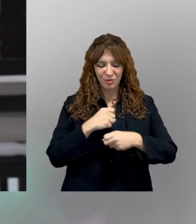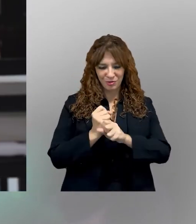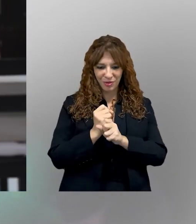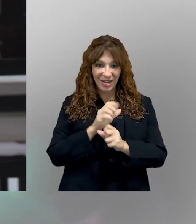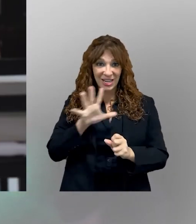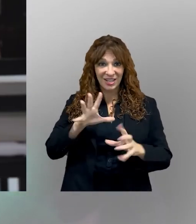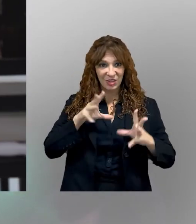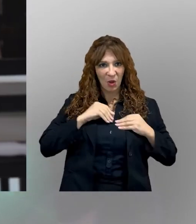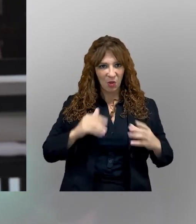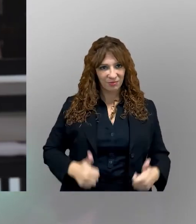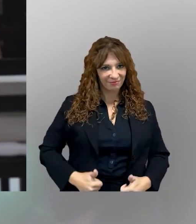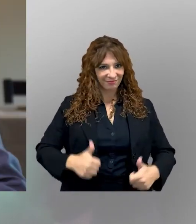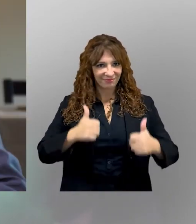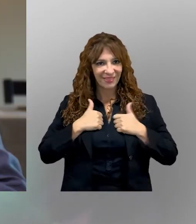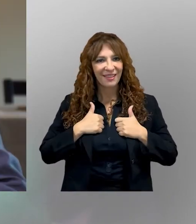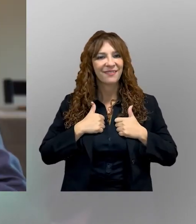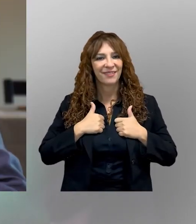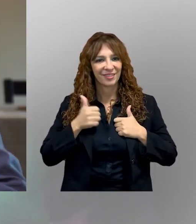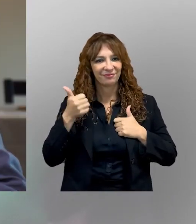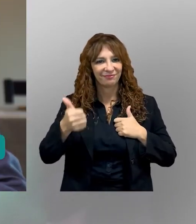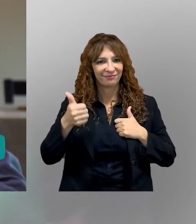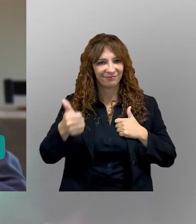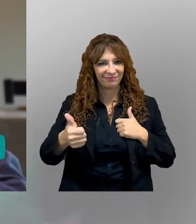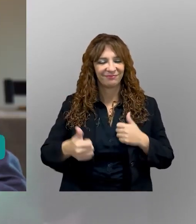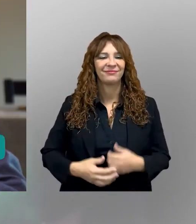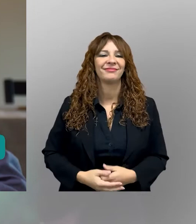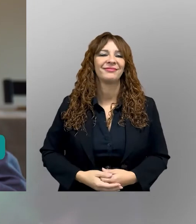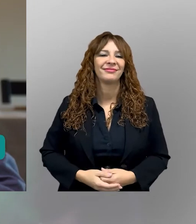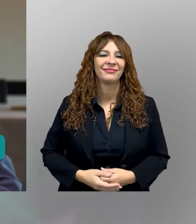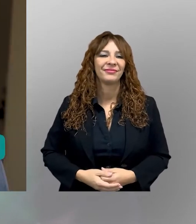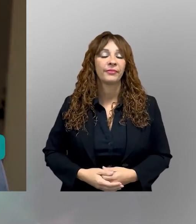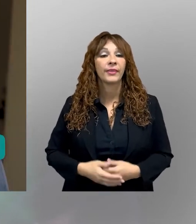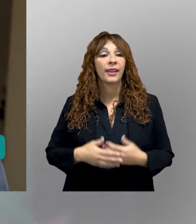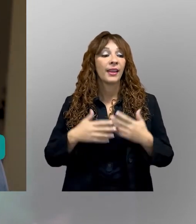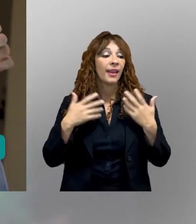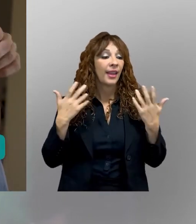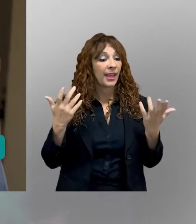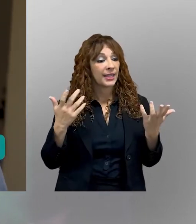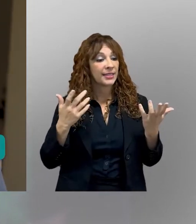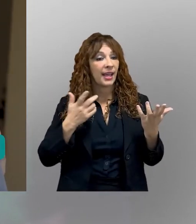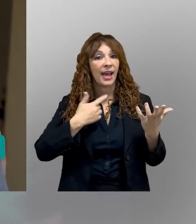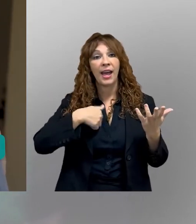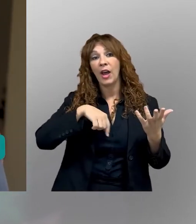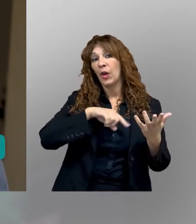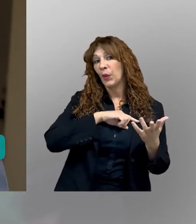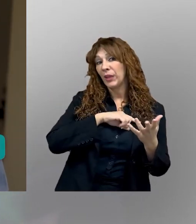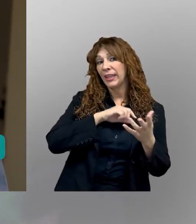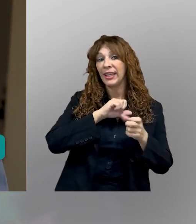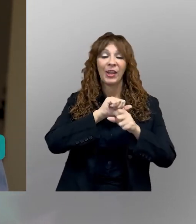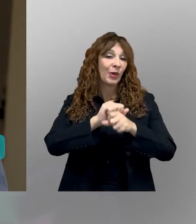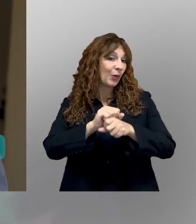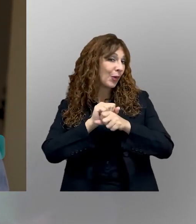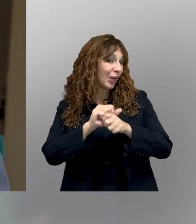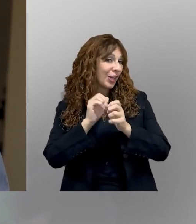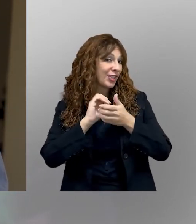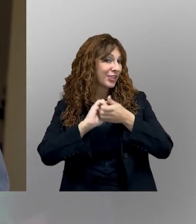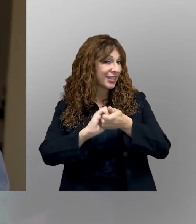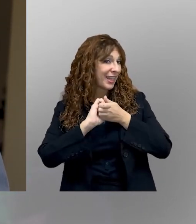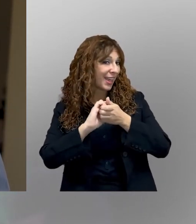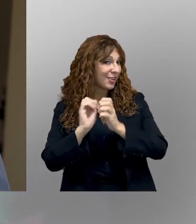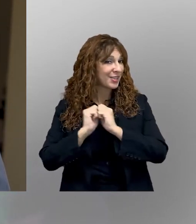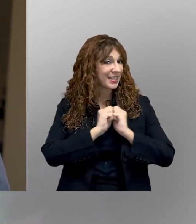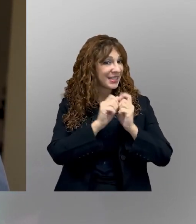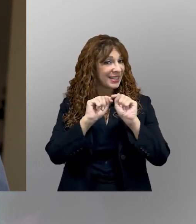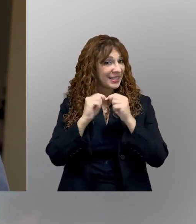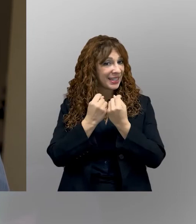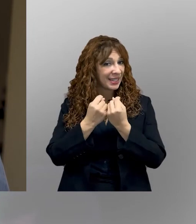of creating his life. Housemates John and Chris next to Stanley. And we work together as a team.